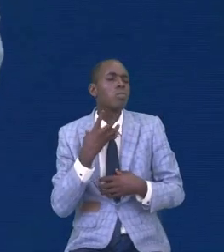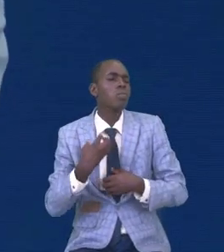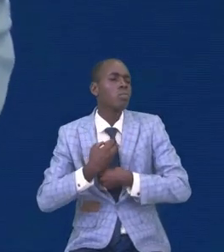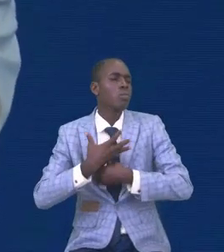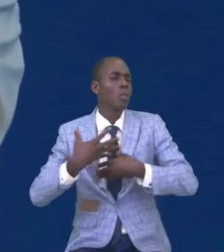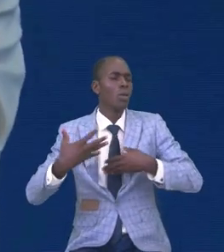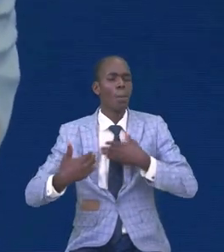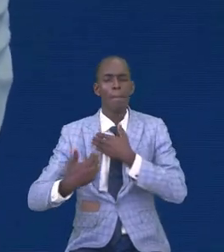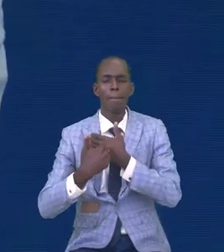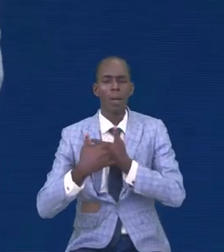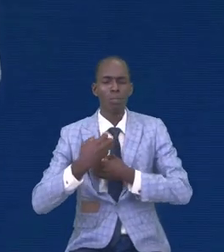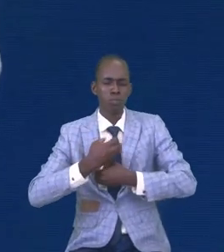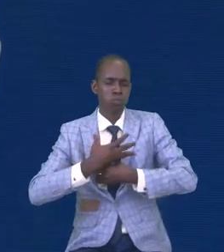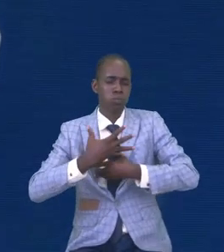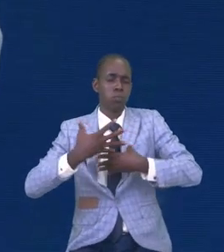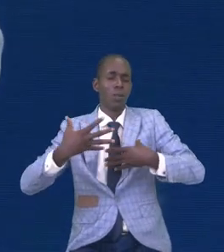hunchback,